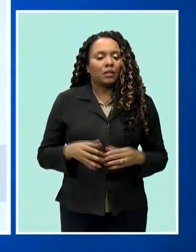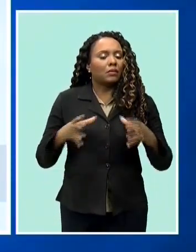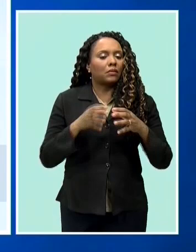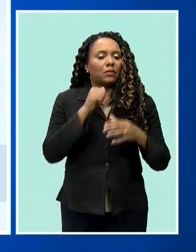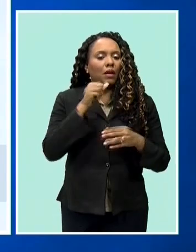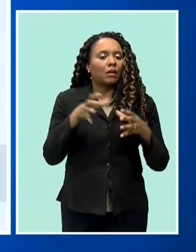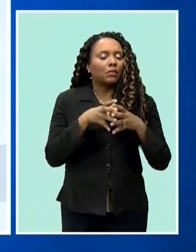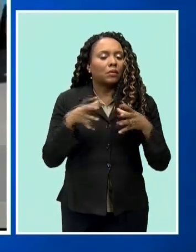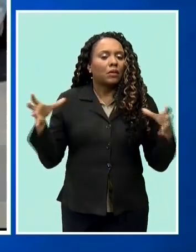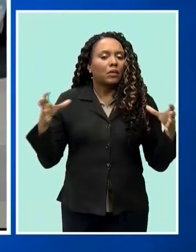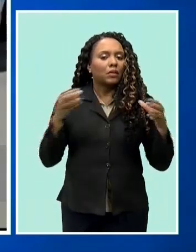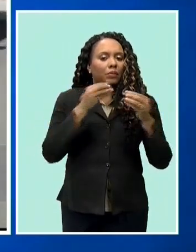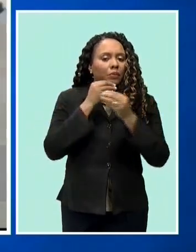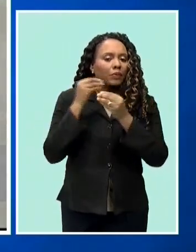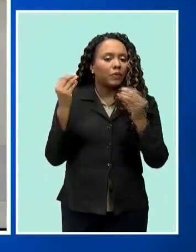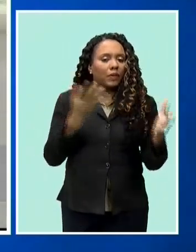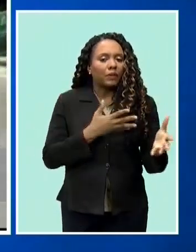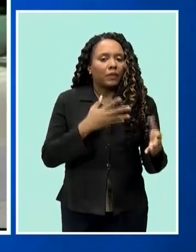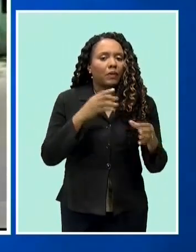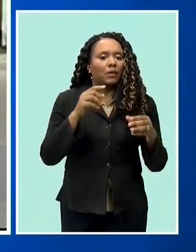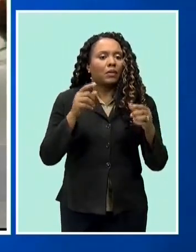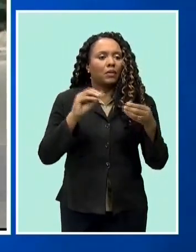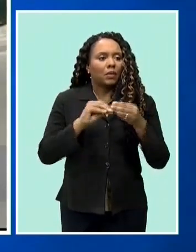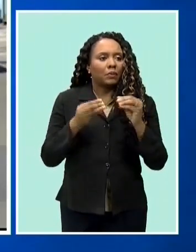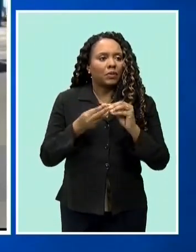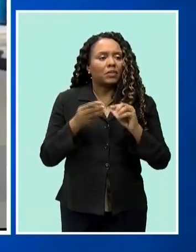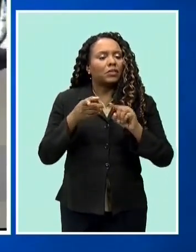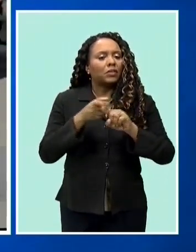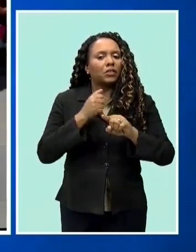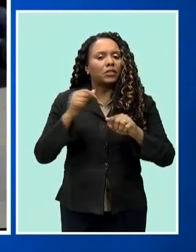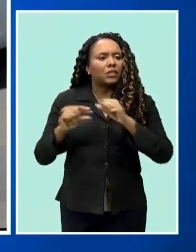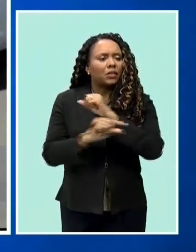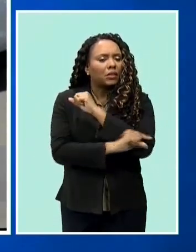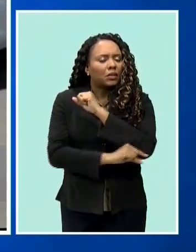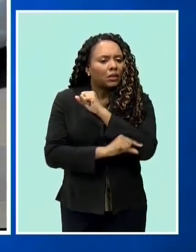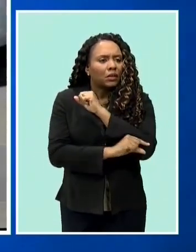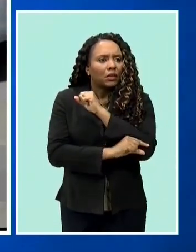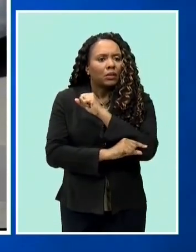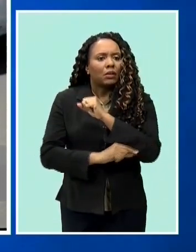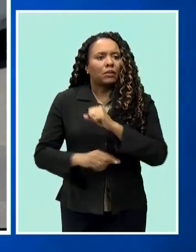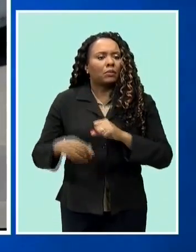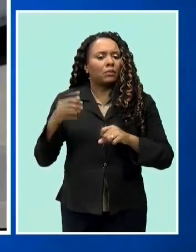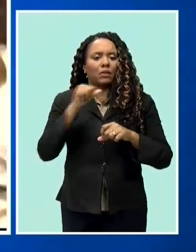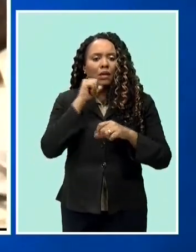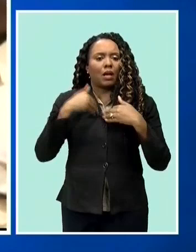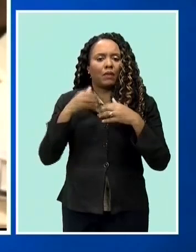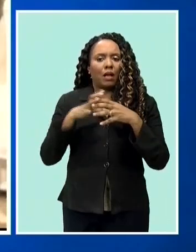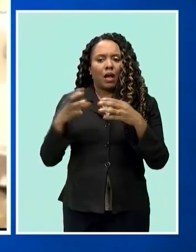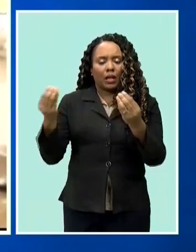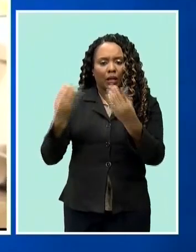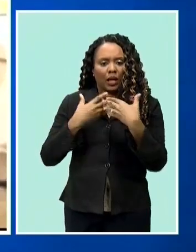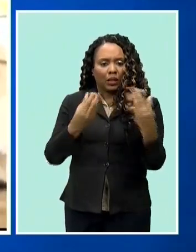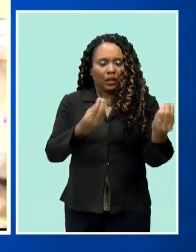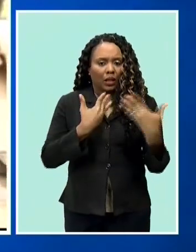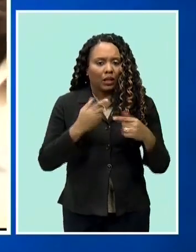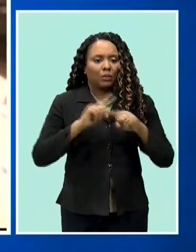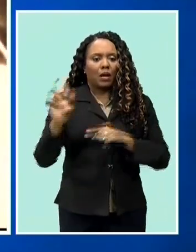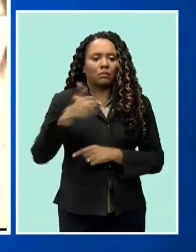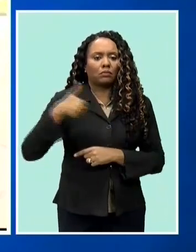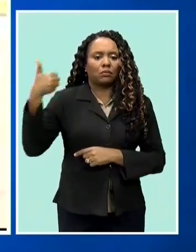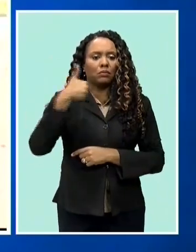coming from the police force concerning crime in Ghana. Despite the withdrawal of this information, it was Commissioner of Police